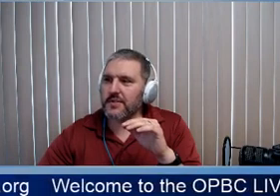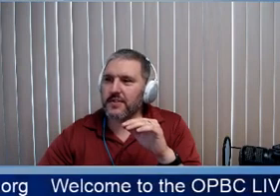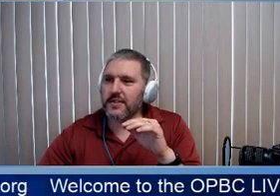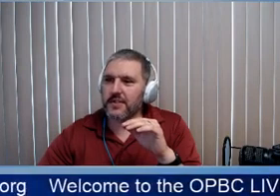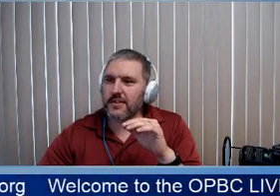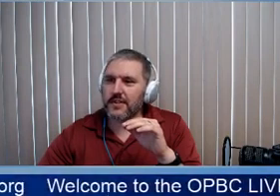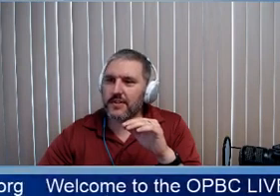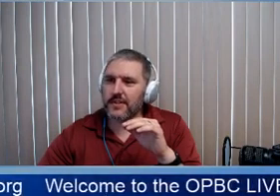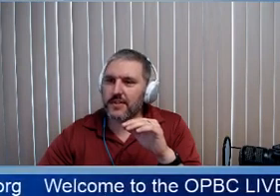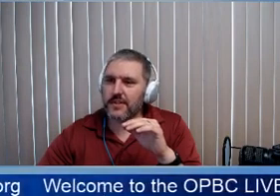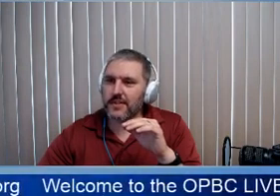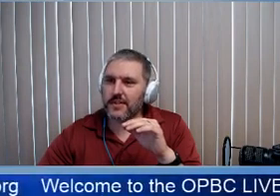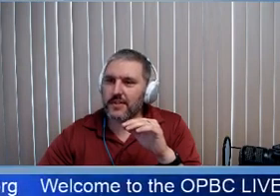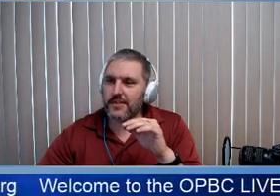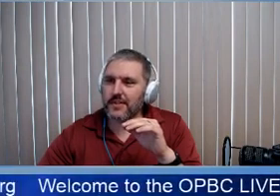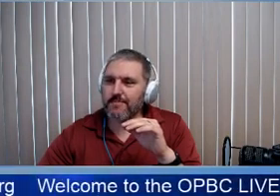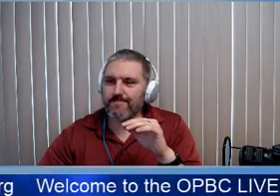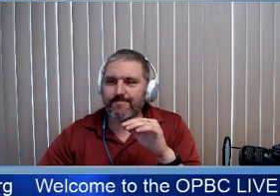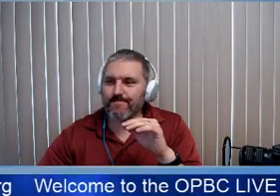I've noticed